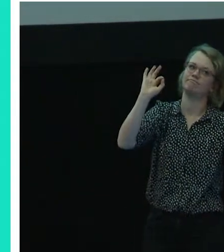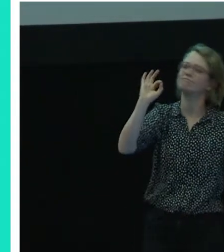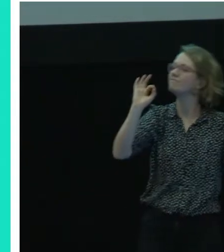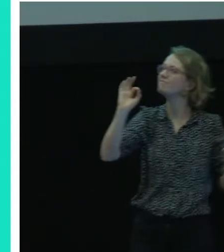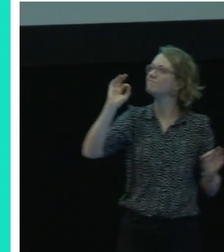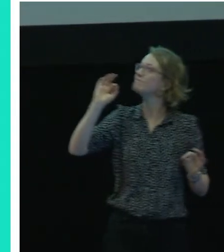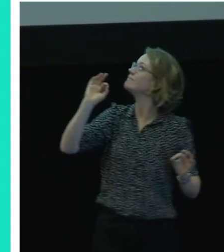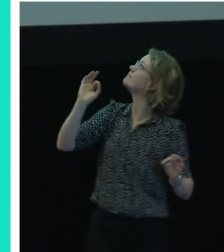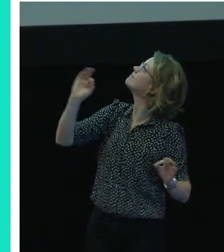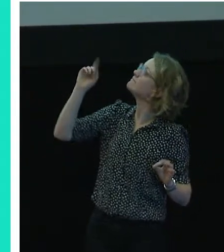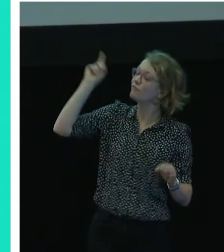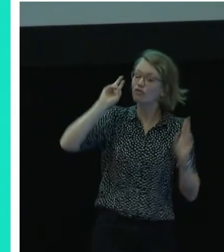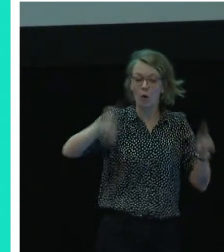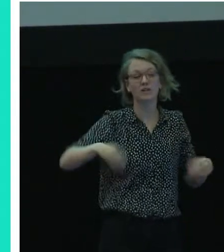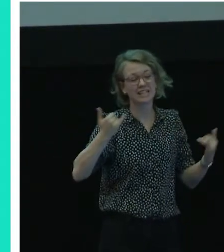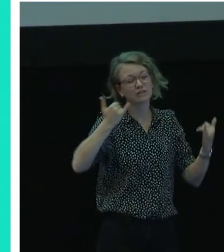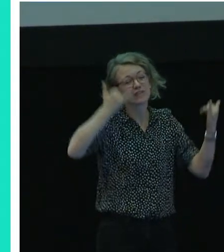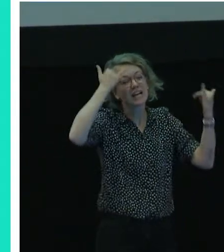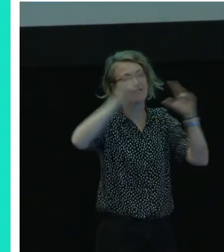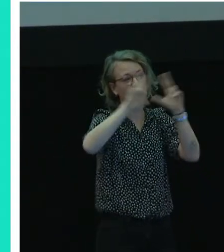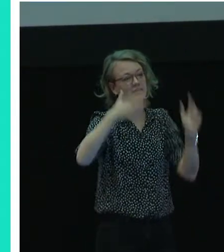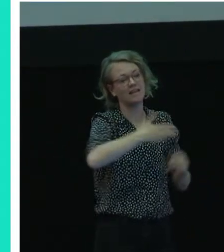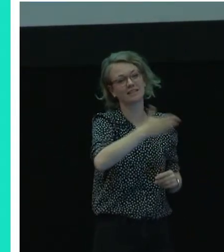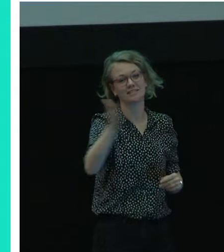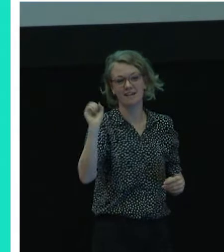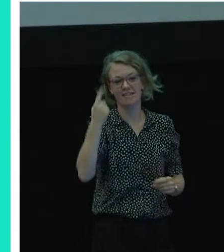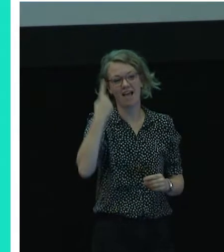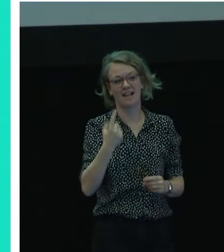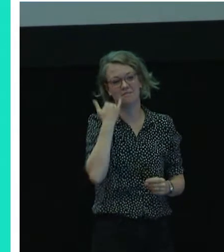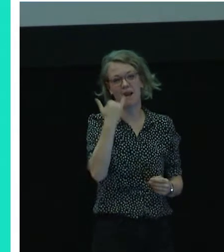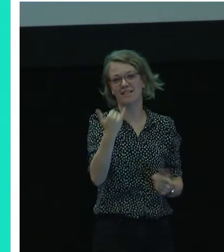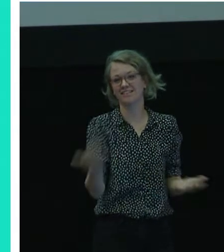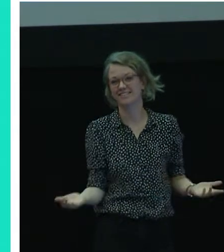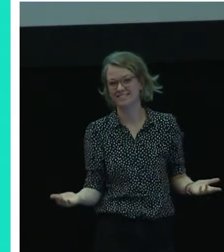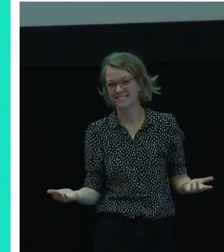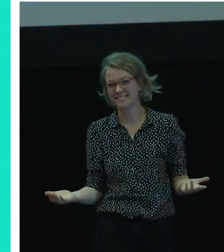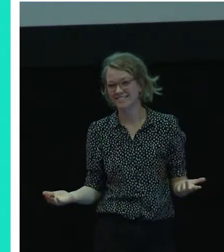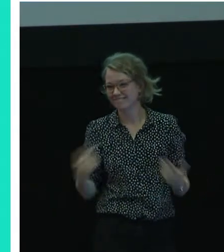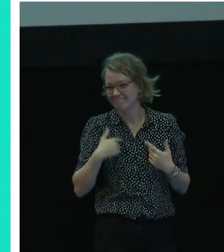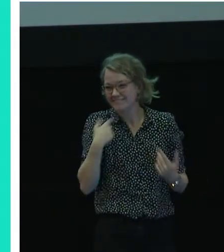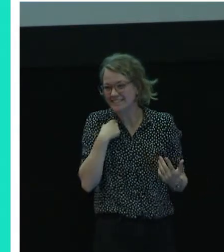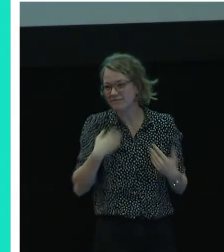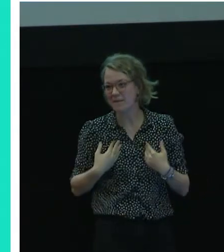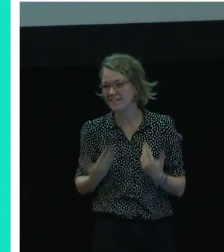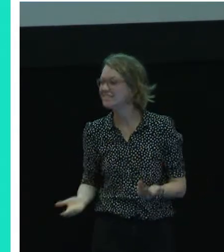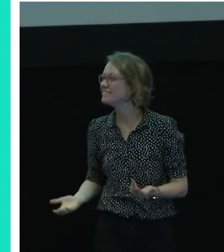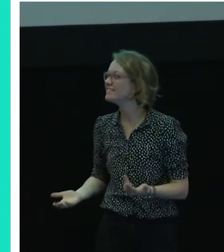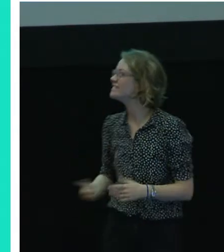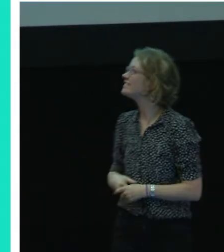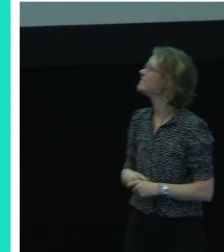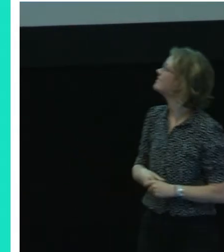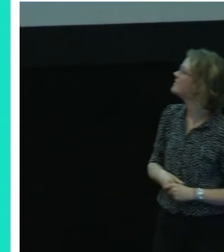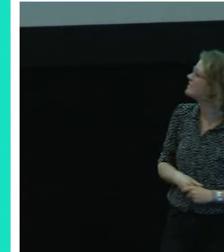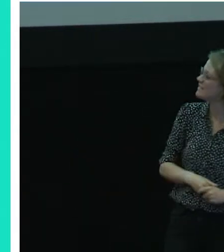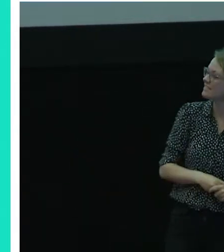This is something that is very dear to my heart because this happens a lot still. Many, many websites give